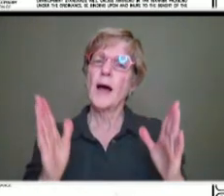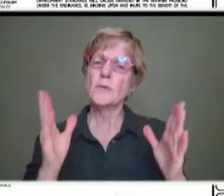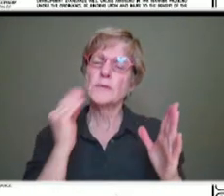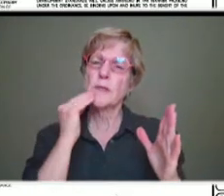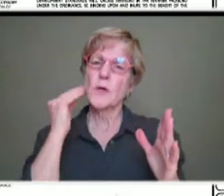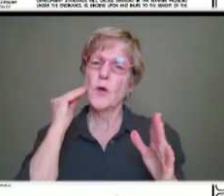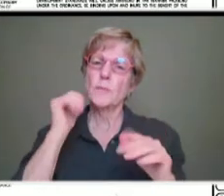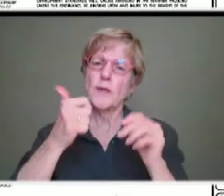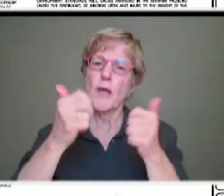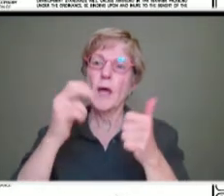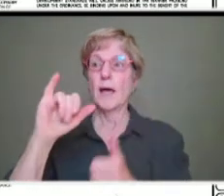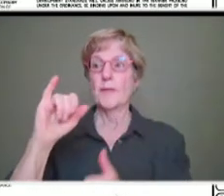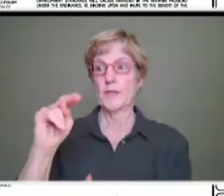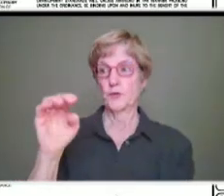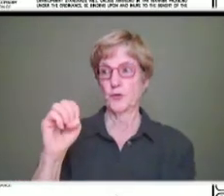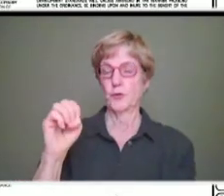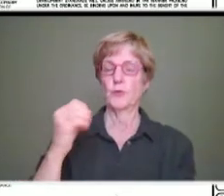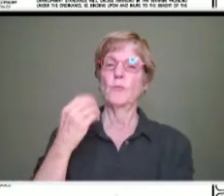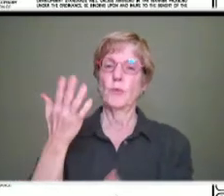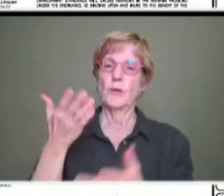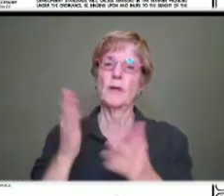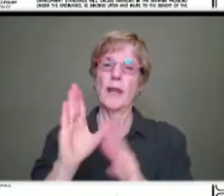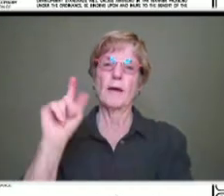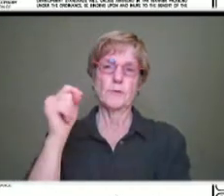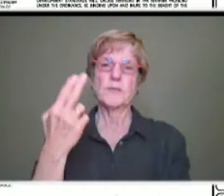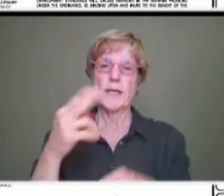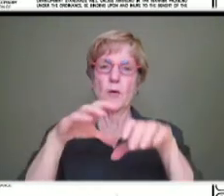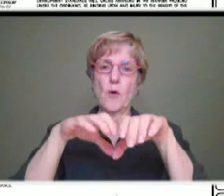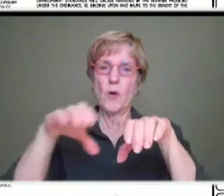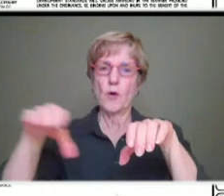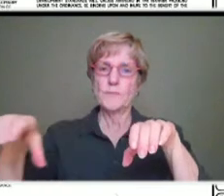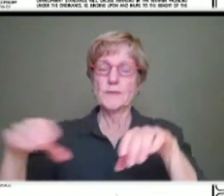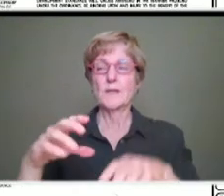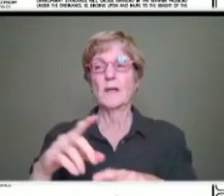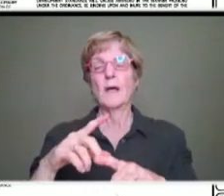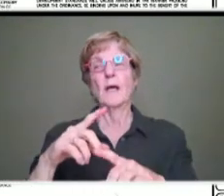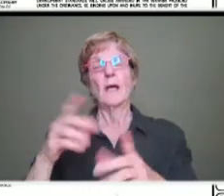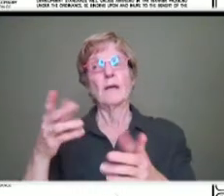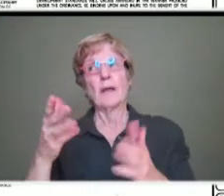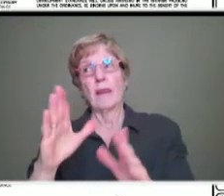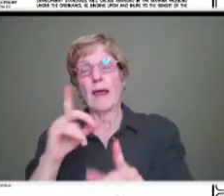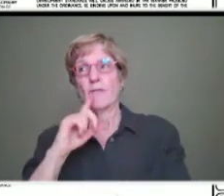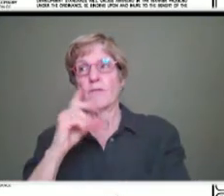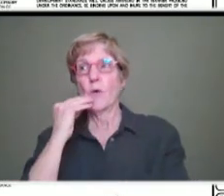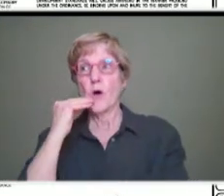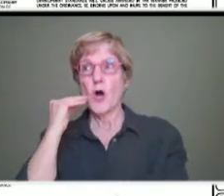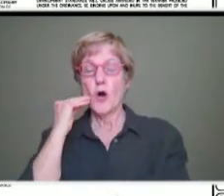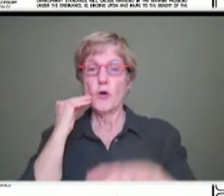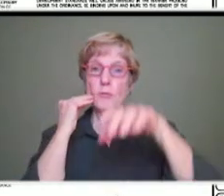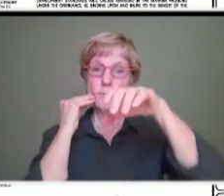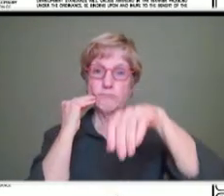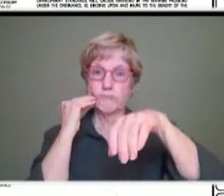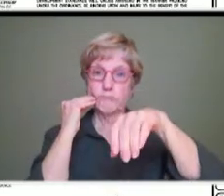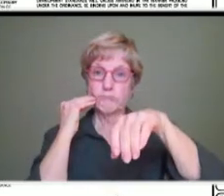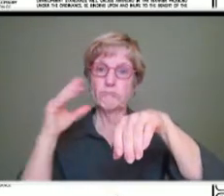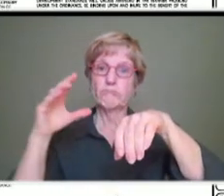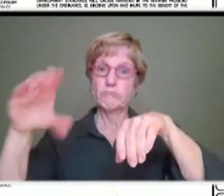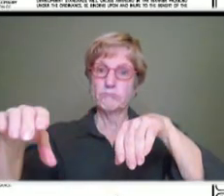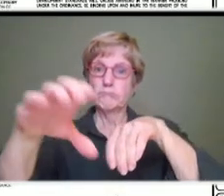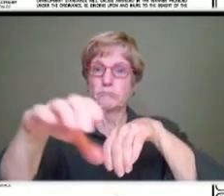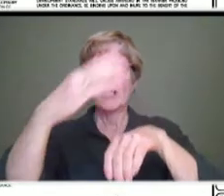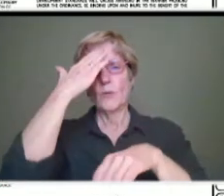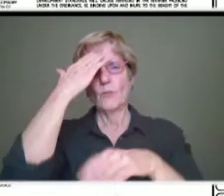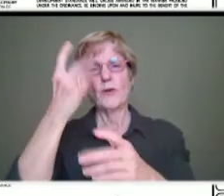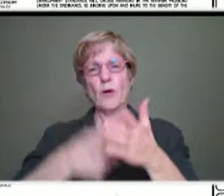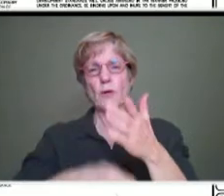attached housing here so I don't know if anyone would do single-family homes if they would I think you probably all know what the cost of land